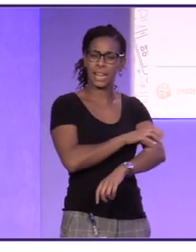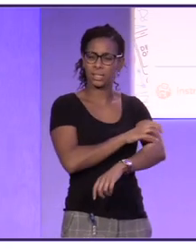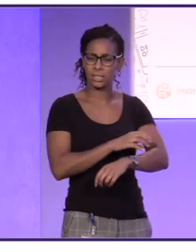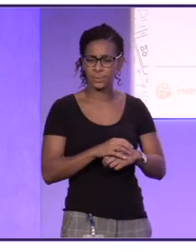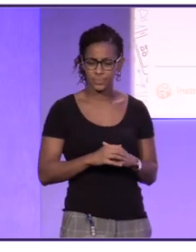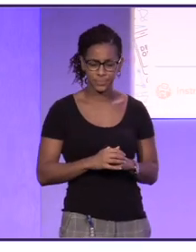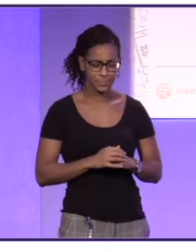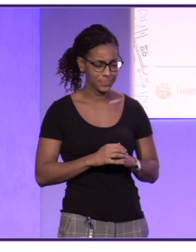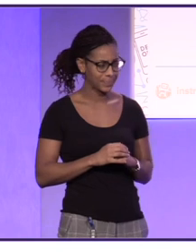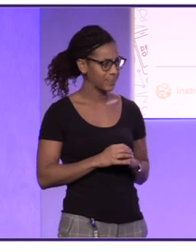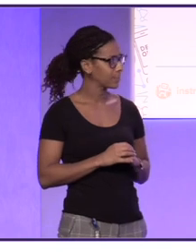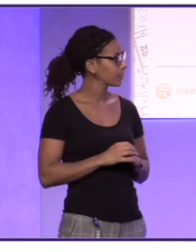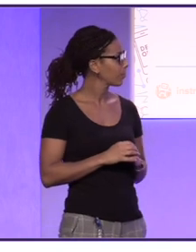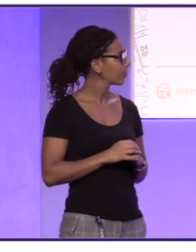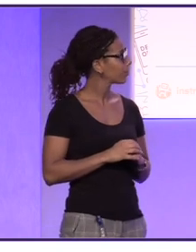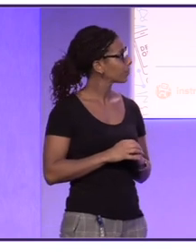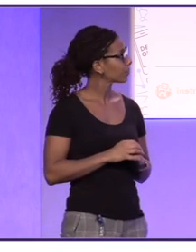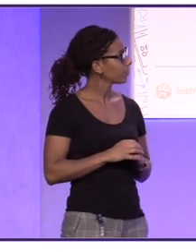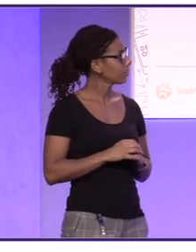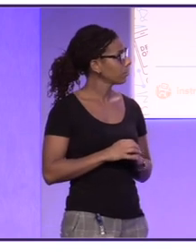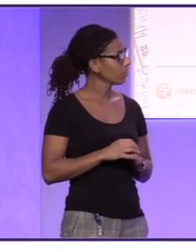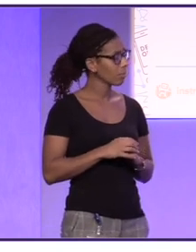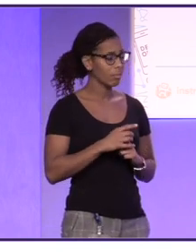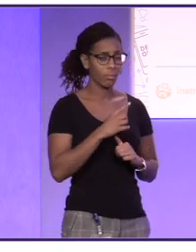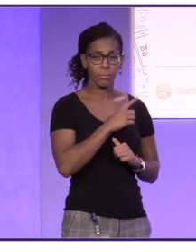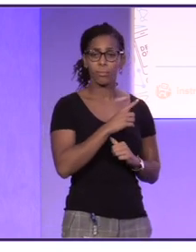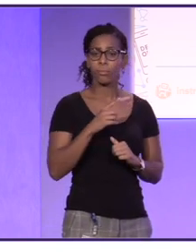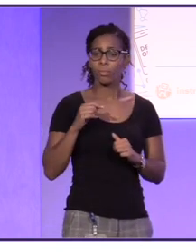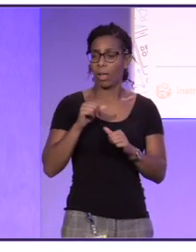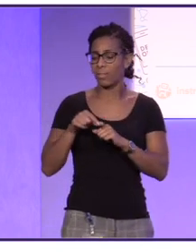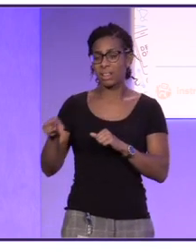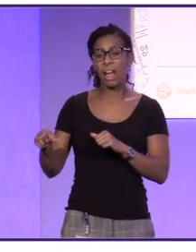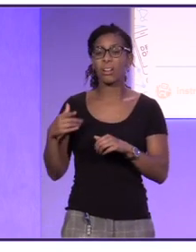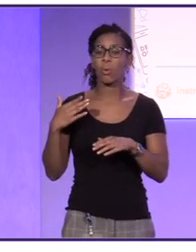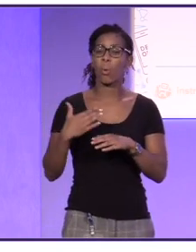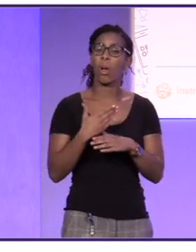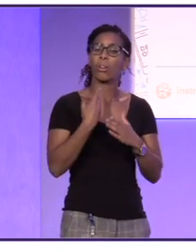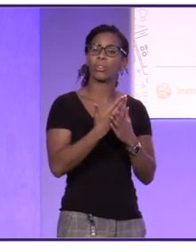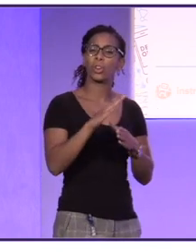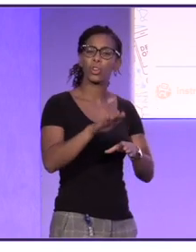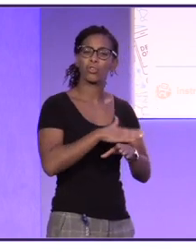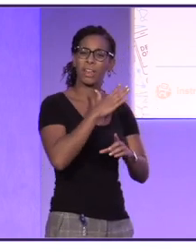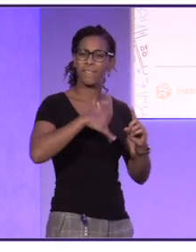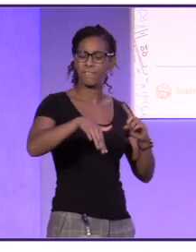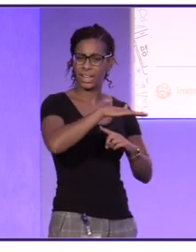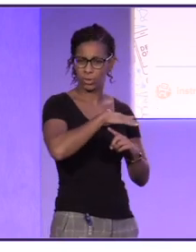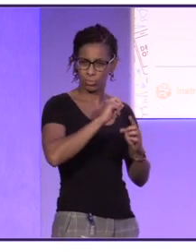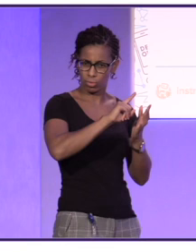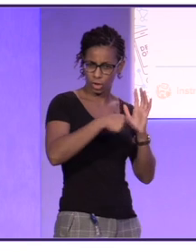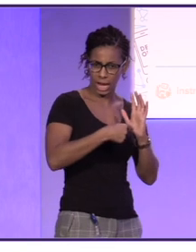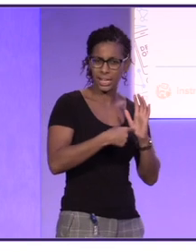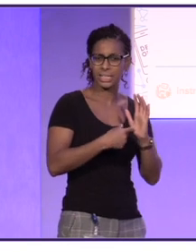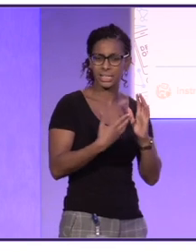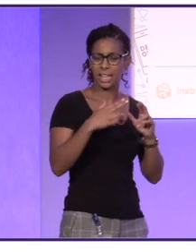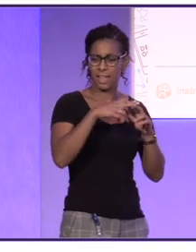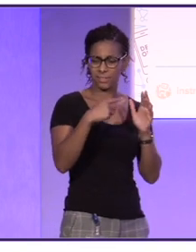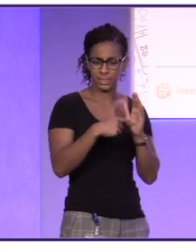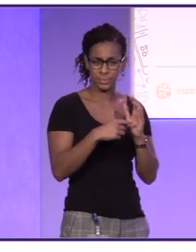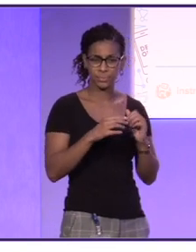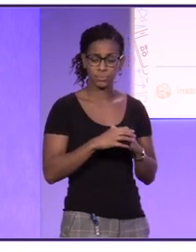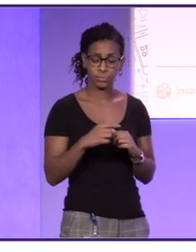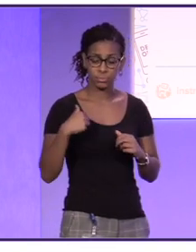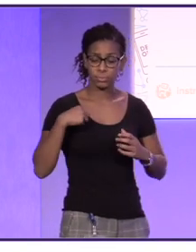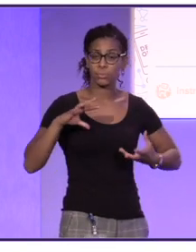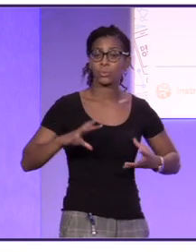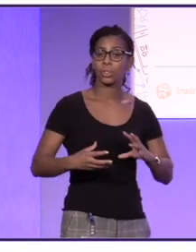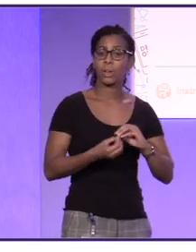pleasure of working on a greenfield project at the FT. What we were doing is designing all of our content APIs,